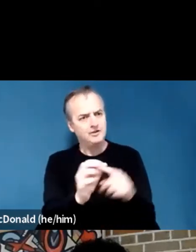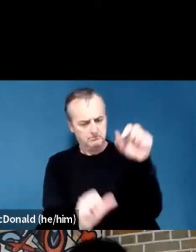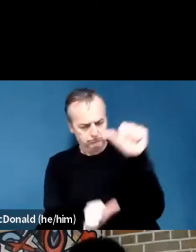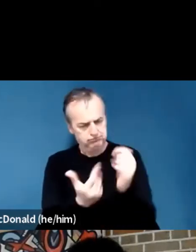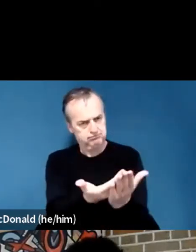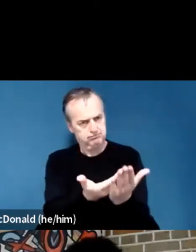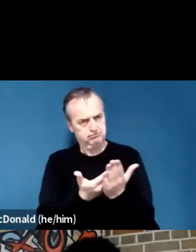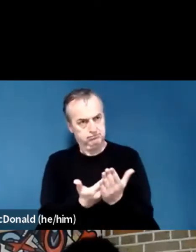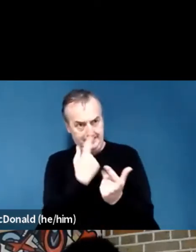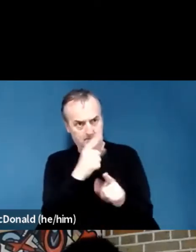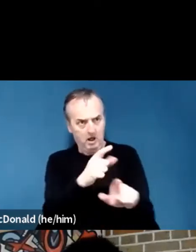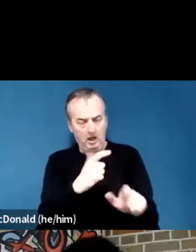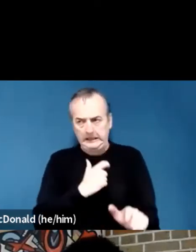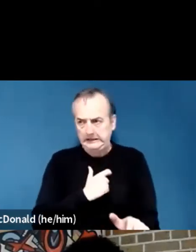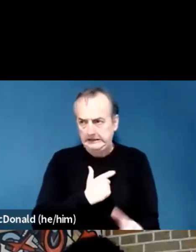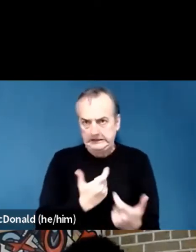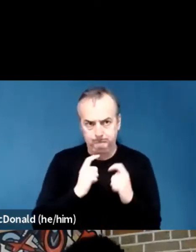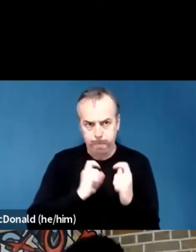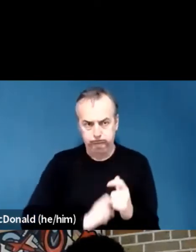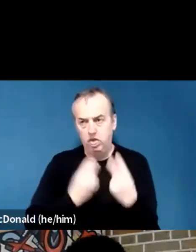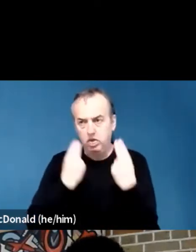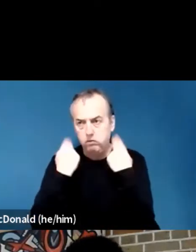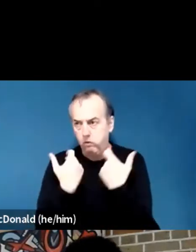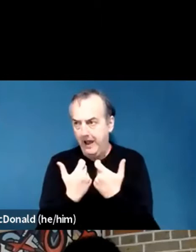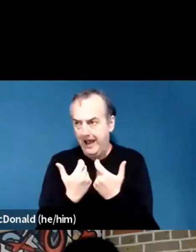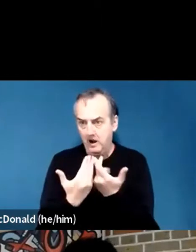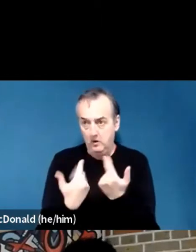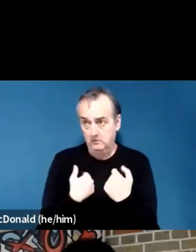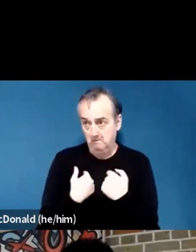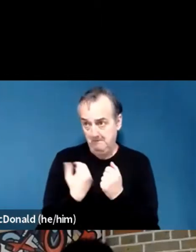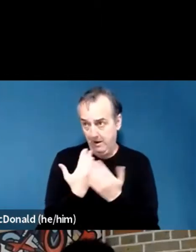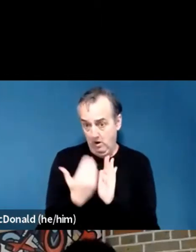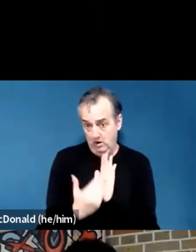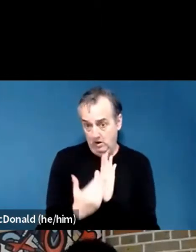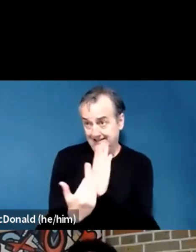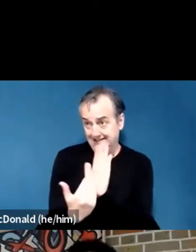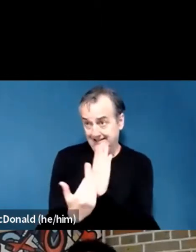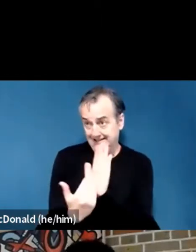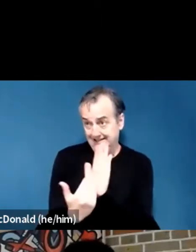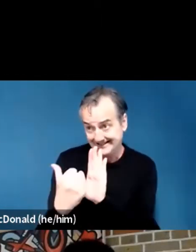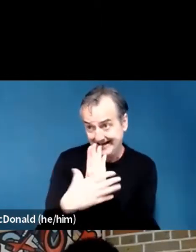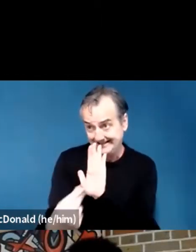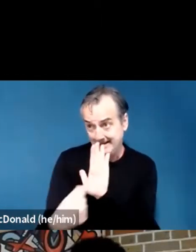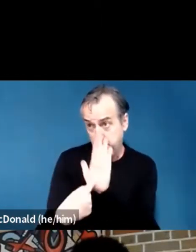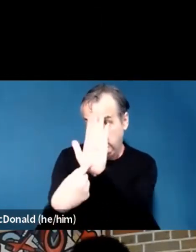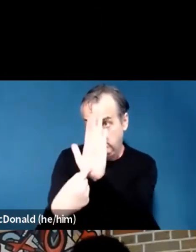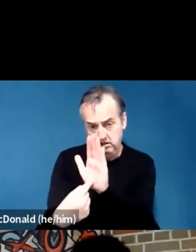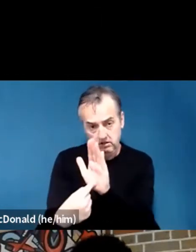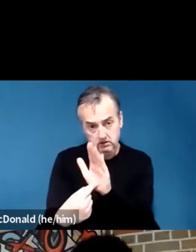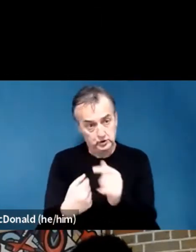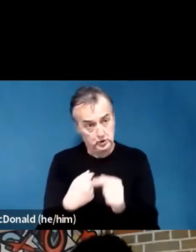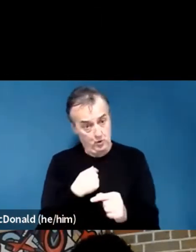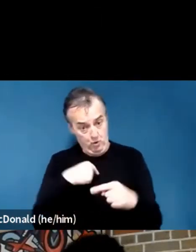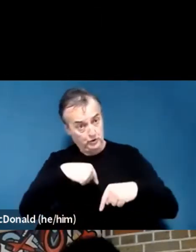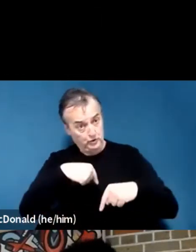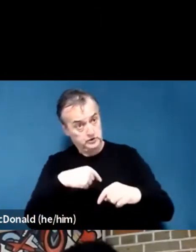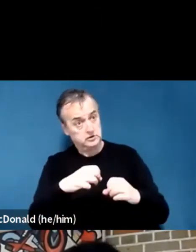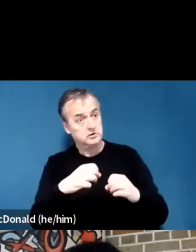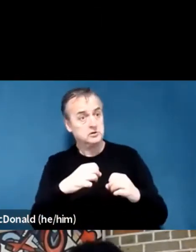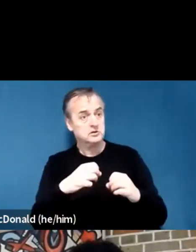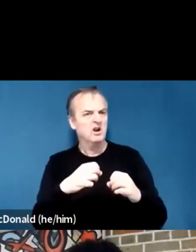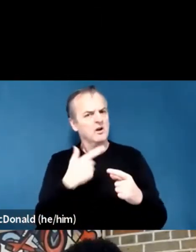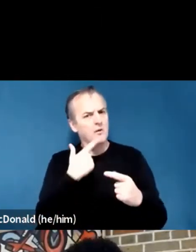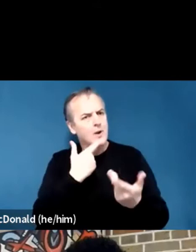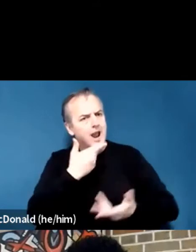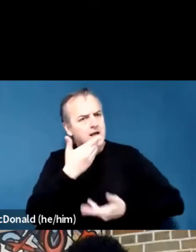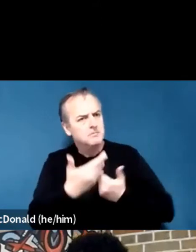quite intimidating, quite scary, quite daunting. And actually, I think if Box Tricks and Sky Studios, if we kind of just talk a little bit